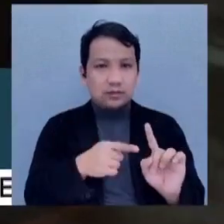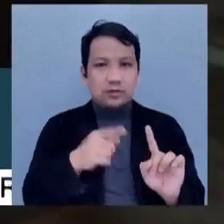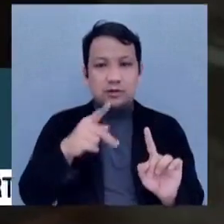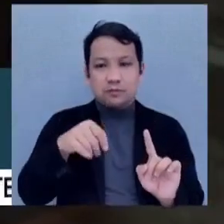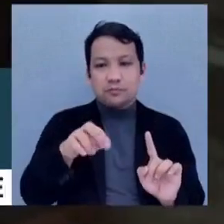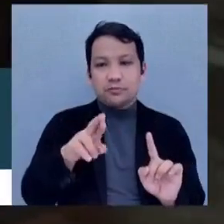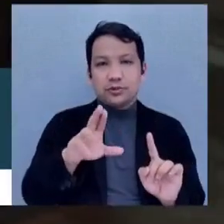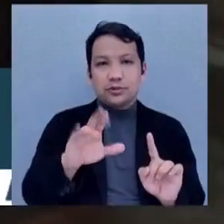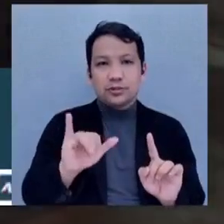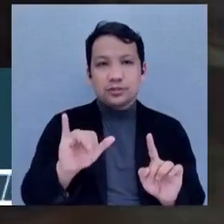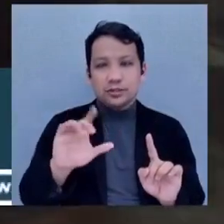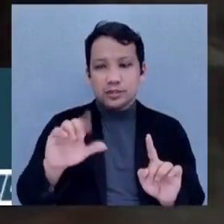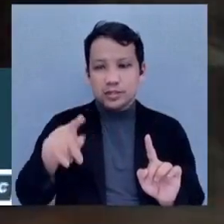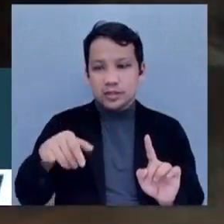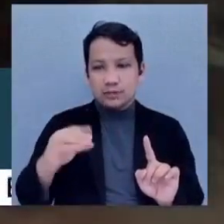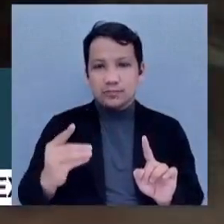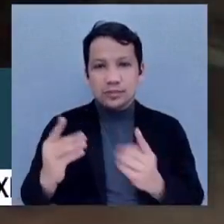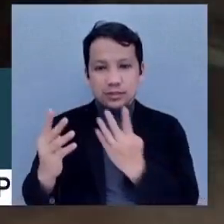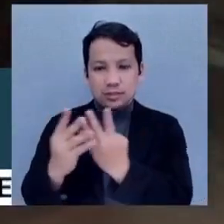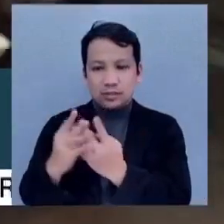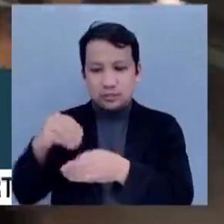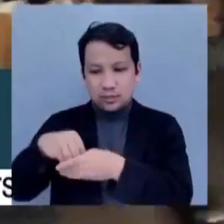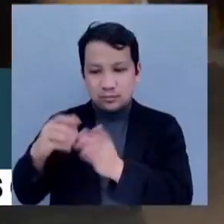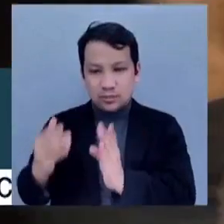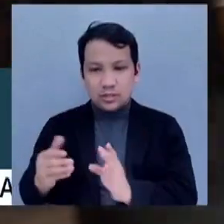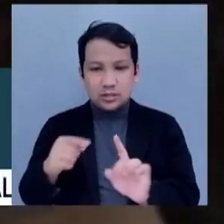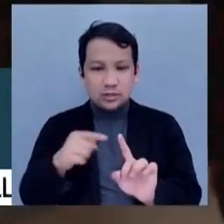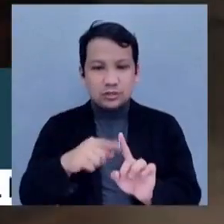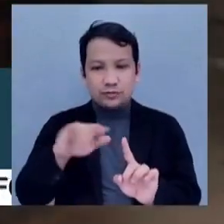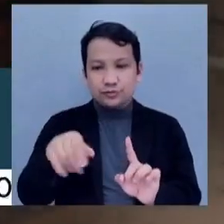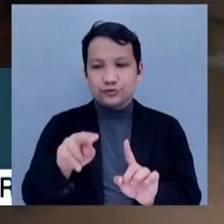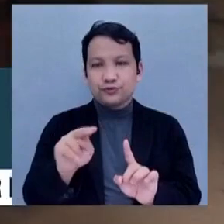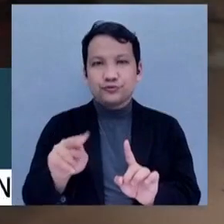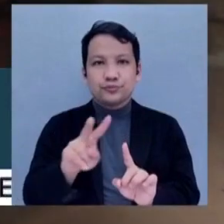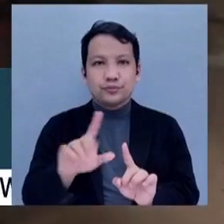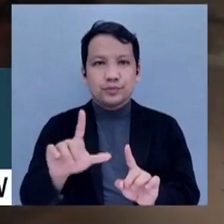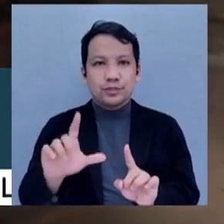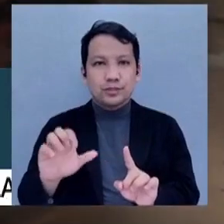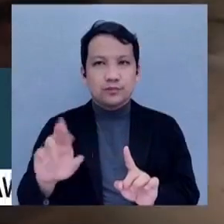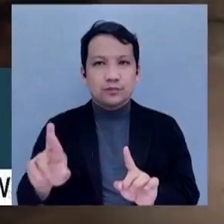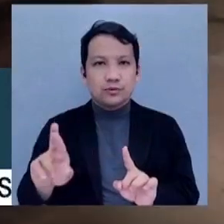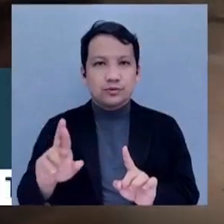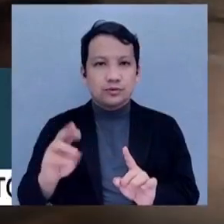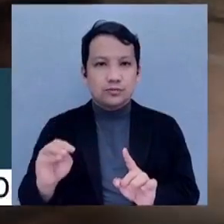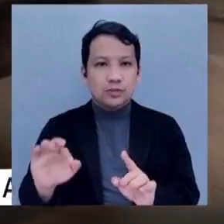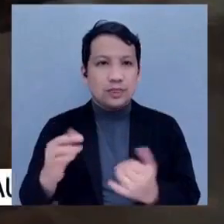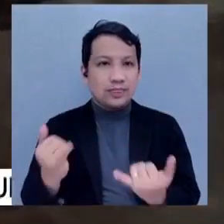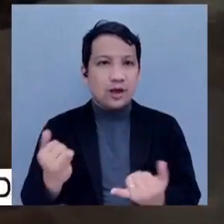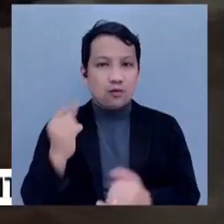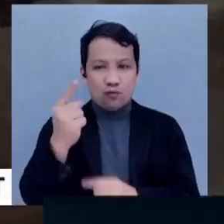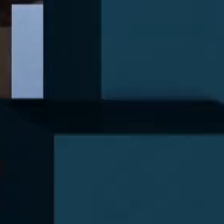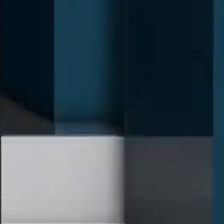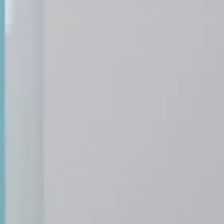June Villamor. Lapid's killing happened exactly 1 year ago to this day.